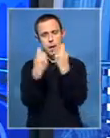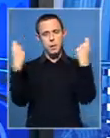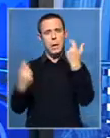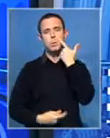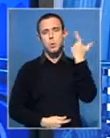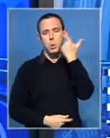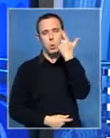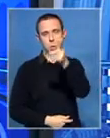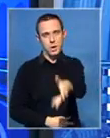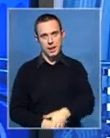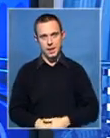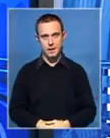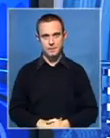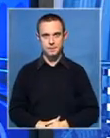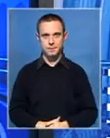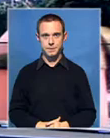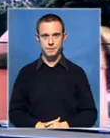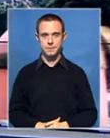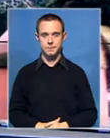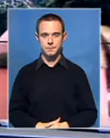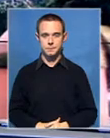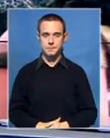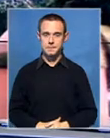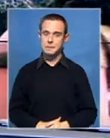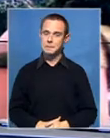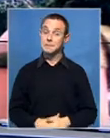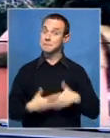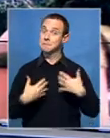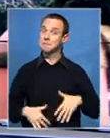That's your sports news. Simon, thank you very much indeed.